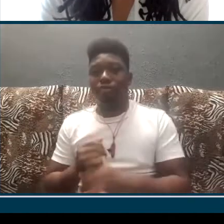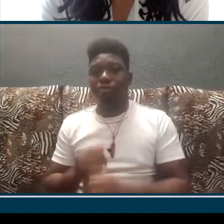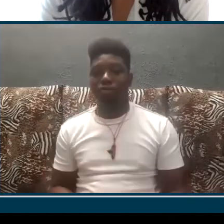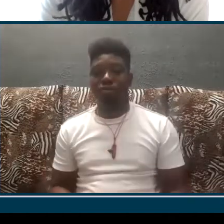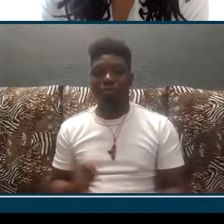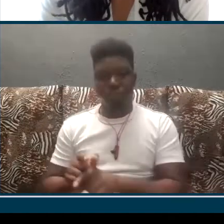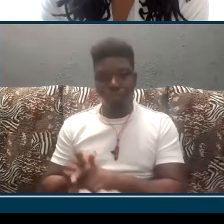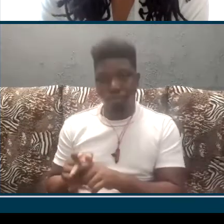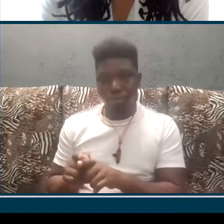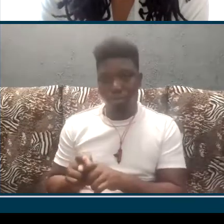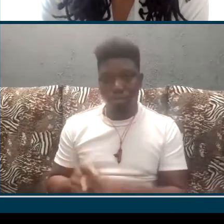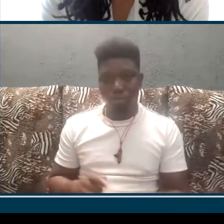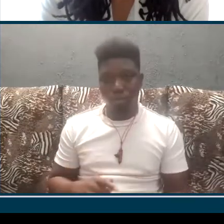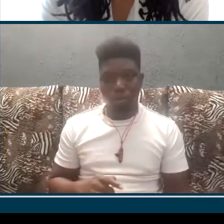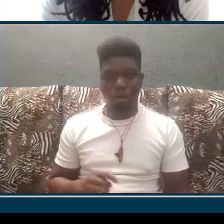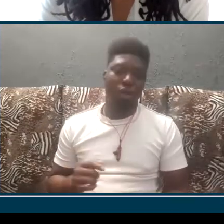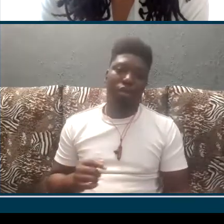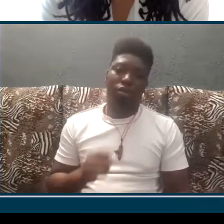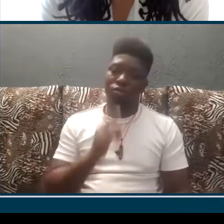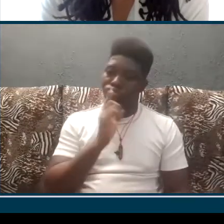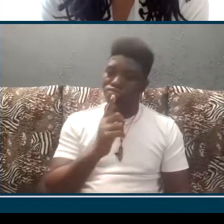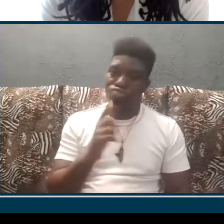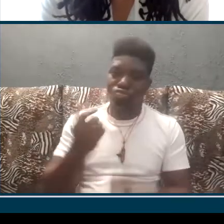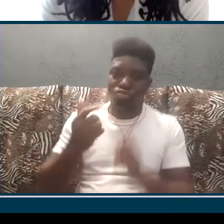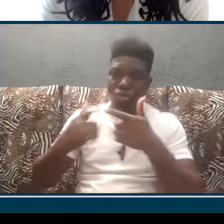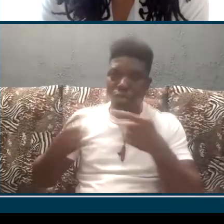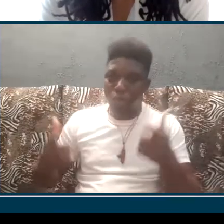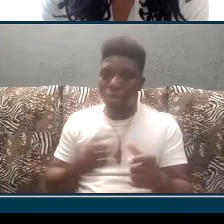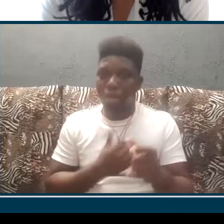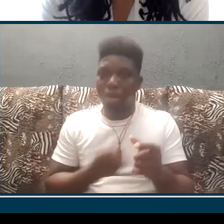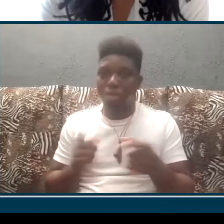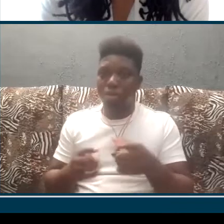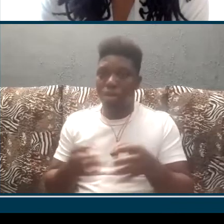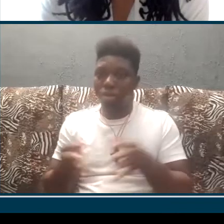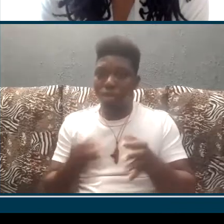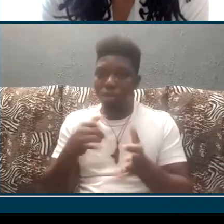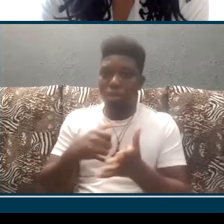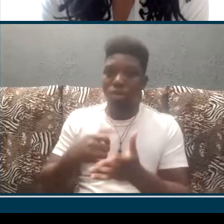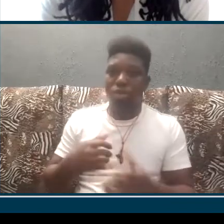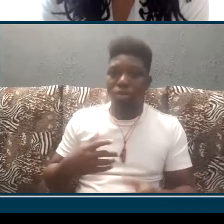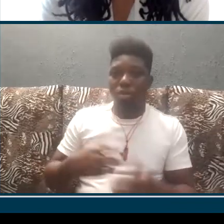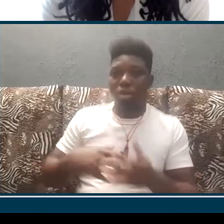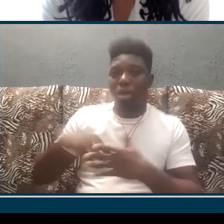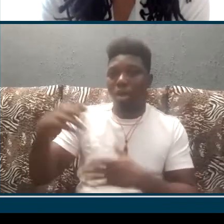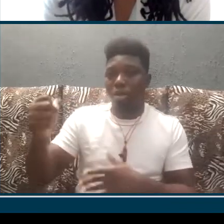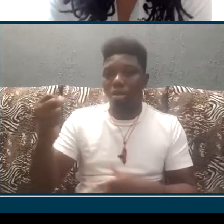really a great way to express it, though. It's just outside of typical range.